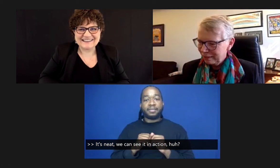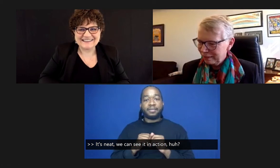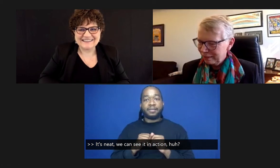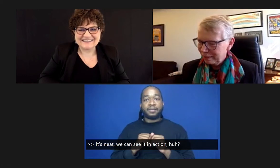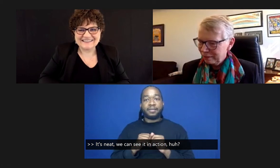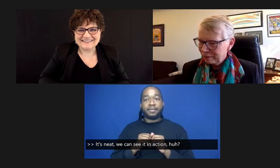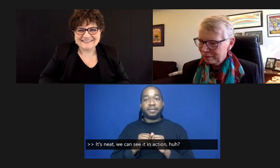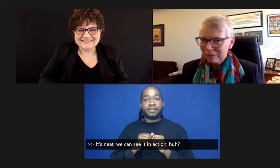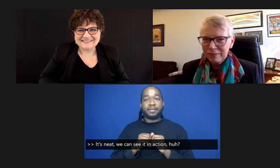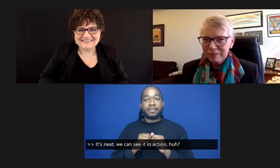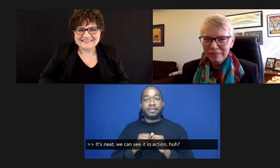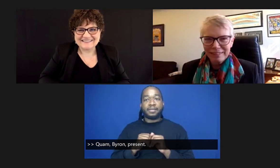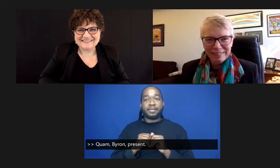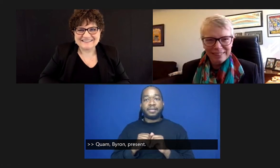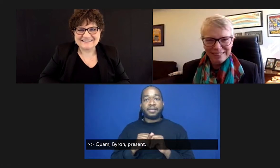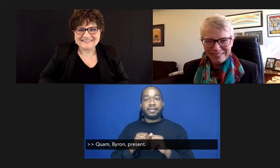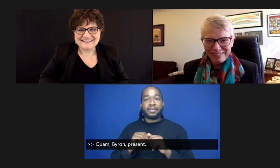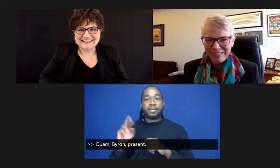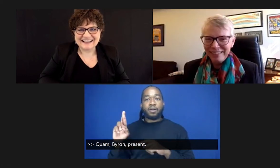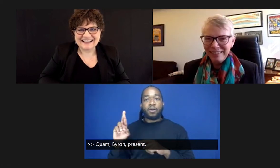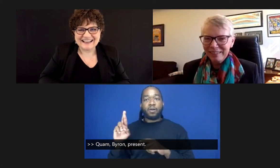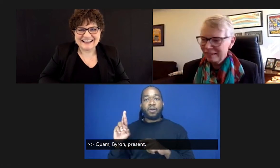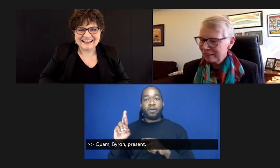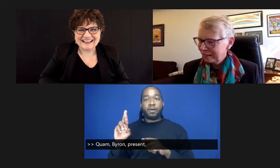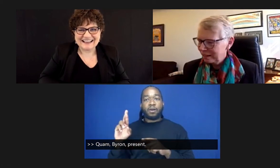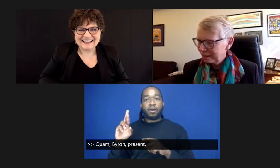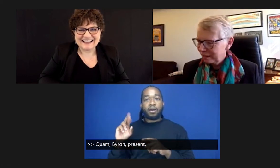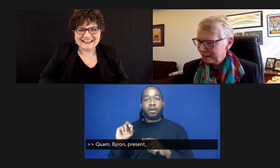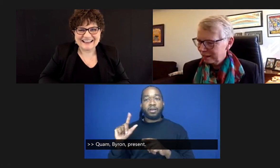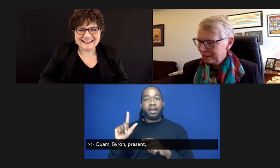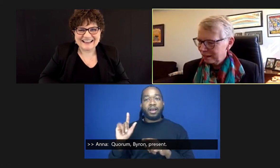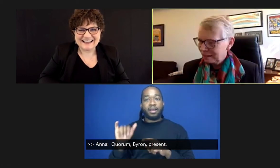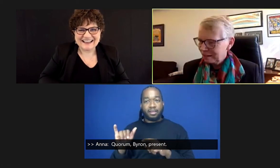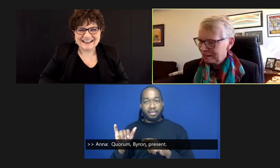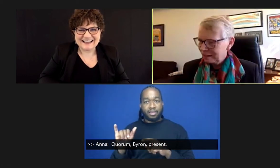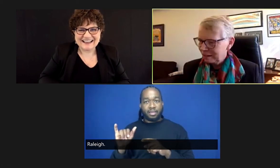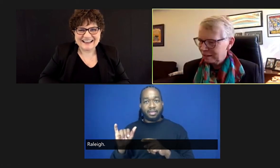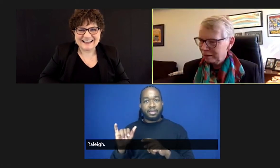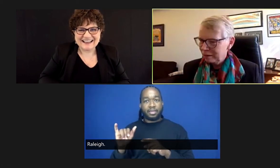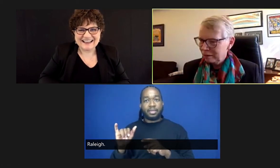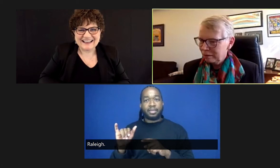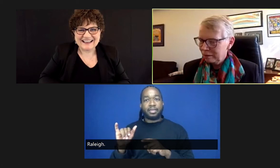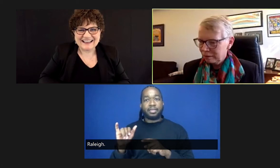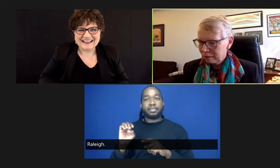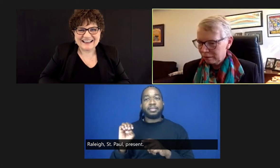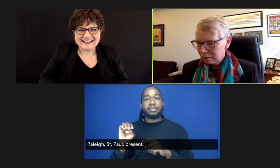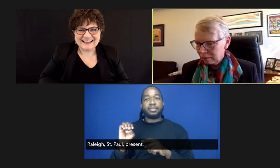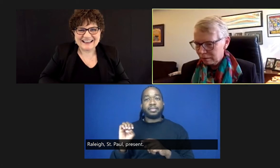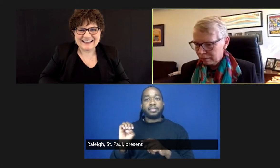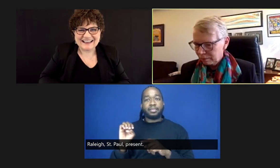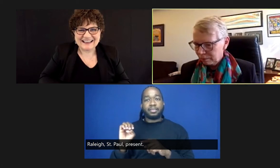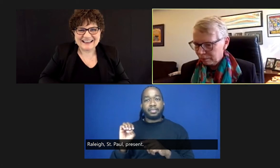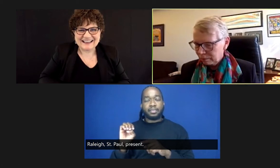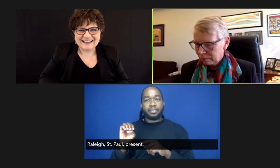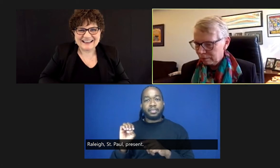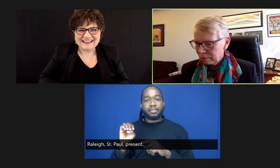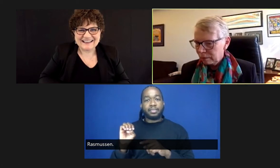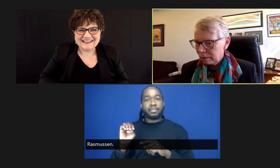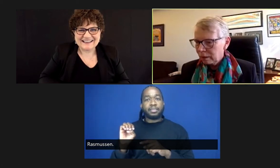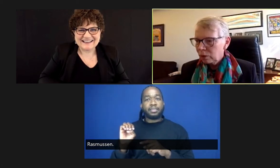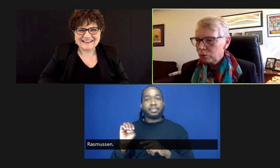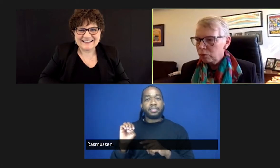Raleigh, St. Paul present. Rasmussen, St. Paul present. Rasmussen, St. Paul